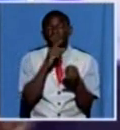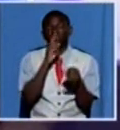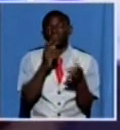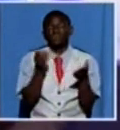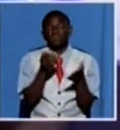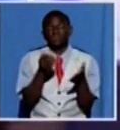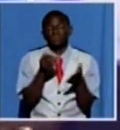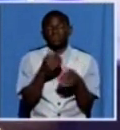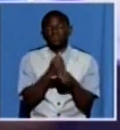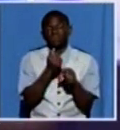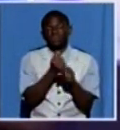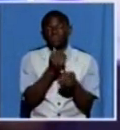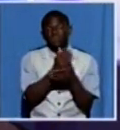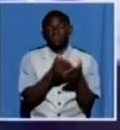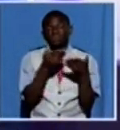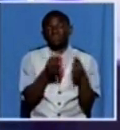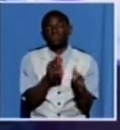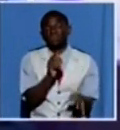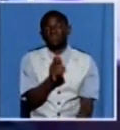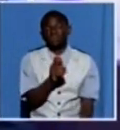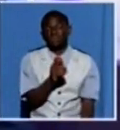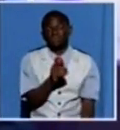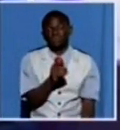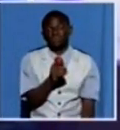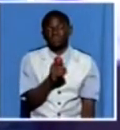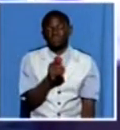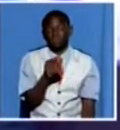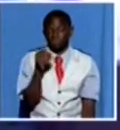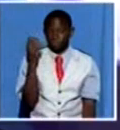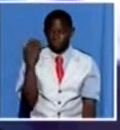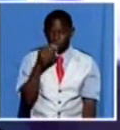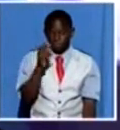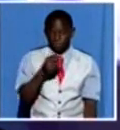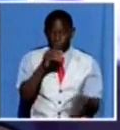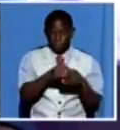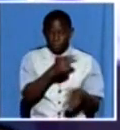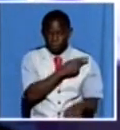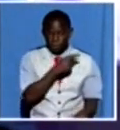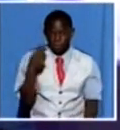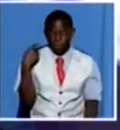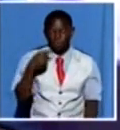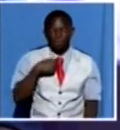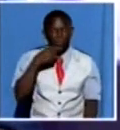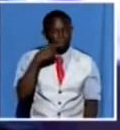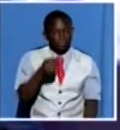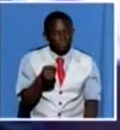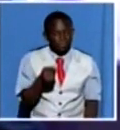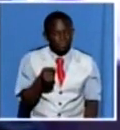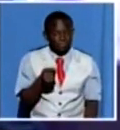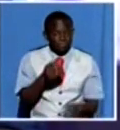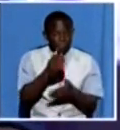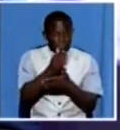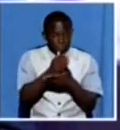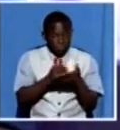unpatriotic citizen, and I was laughing yesterday on Thursday in Parliament. I said some people are becoming very unpopular because they keep you on